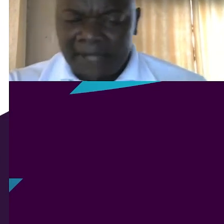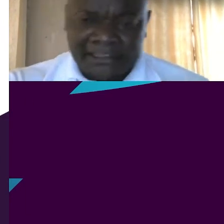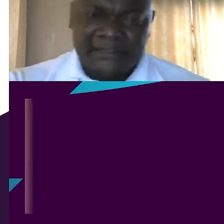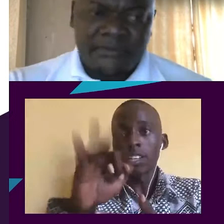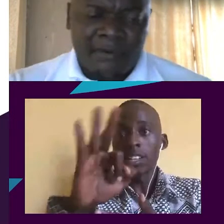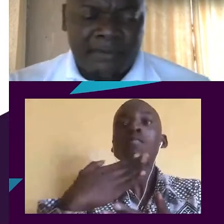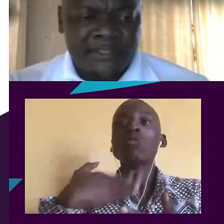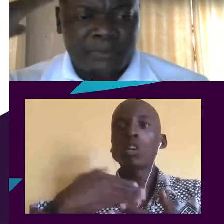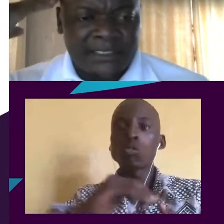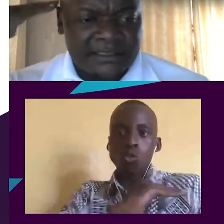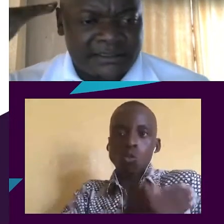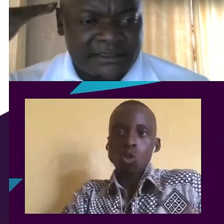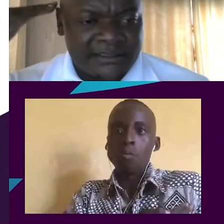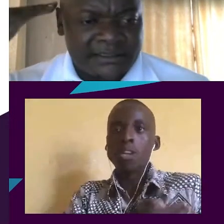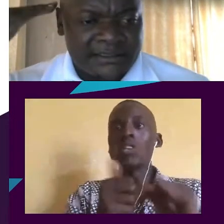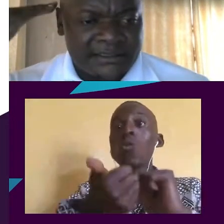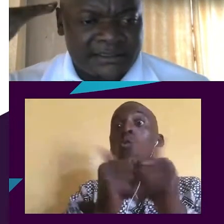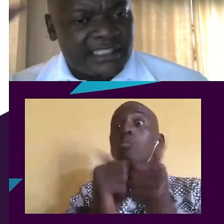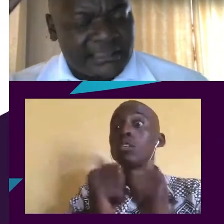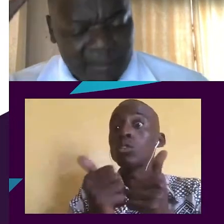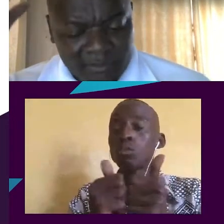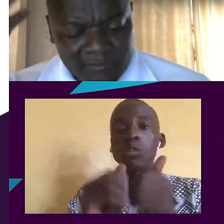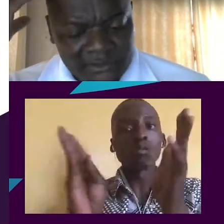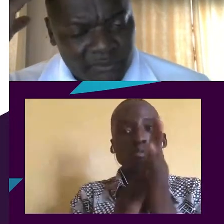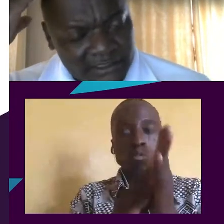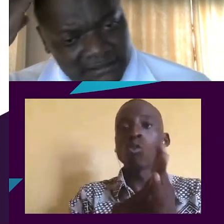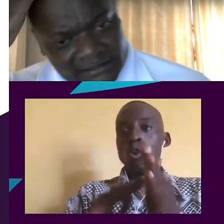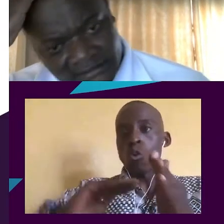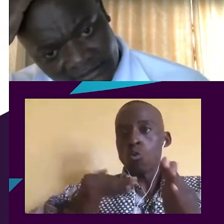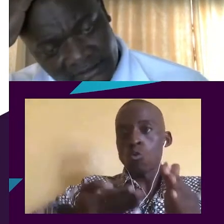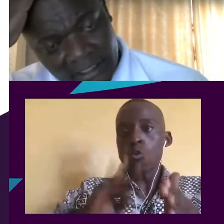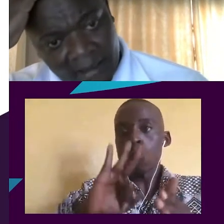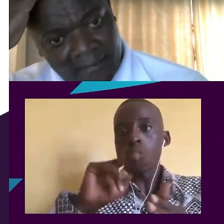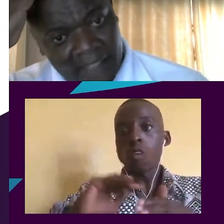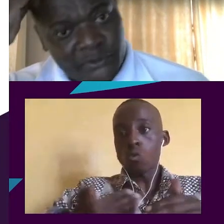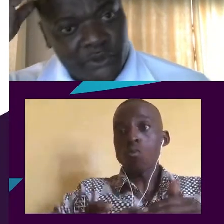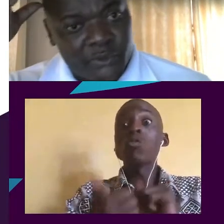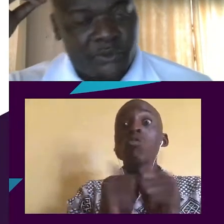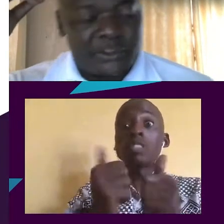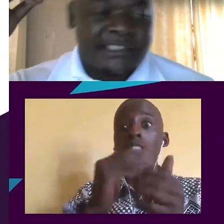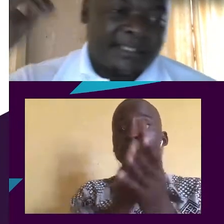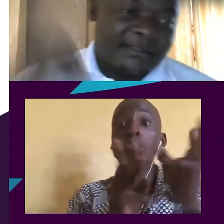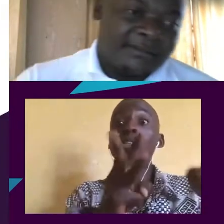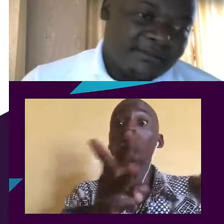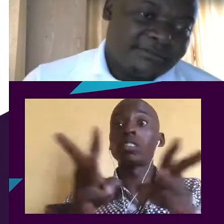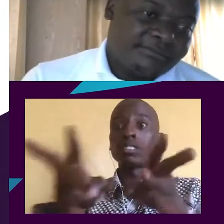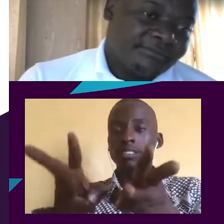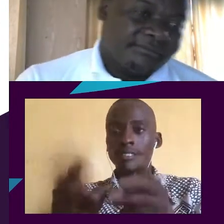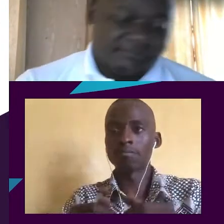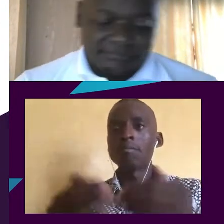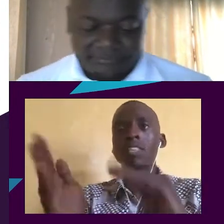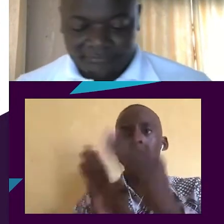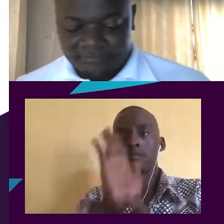League, brand it for Women's Super League. So these are some of the strategies. Back to you, Ismail.